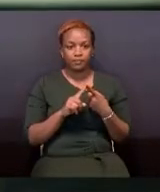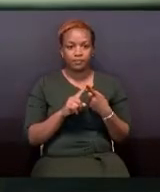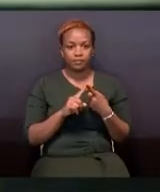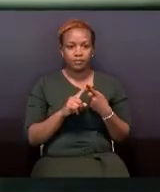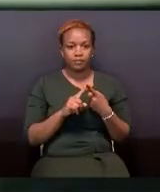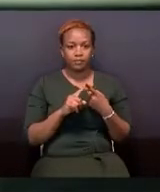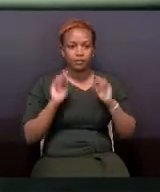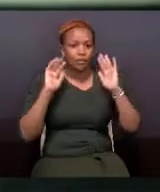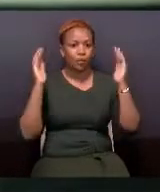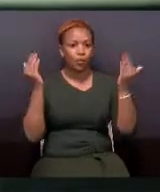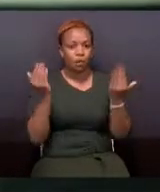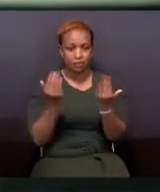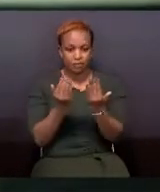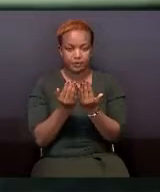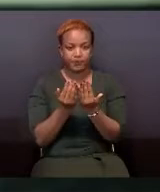the world order